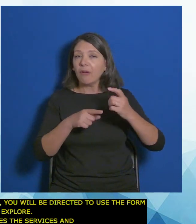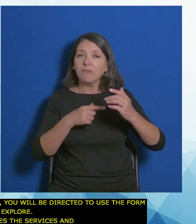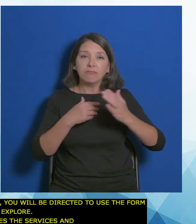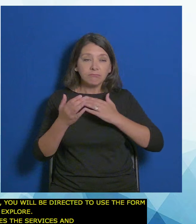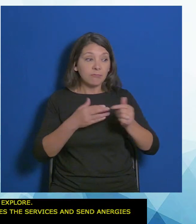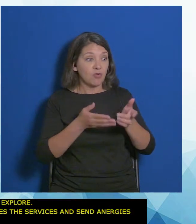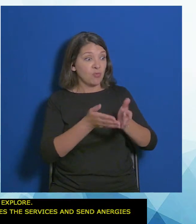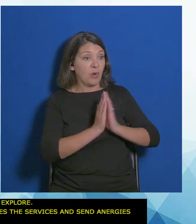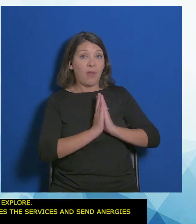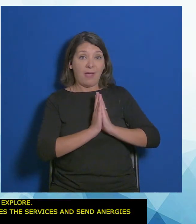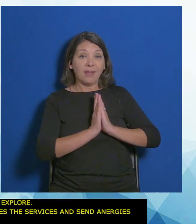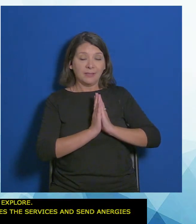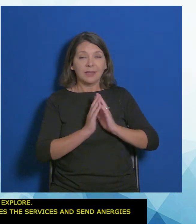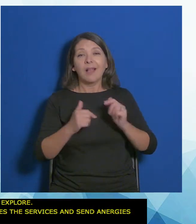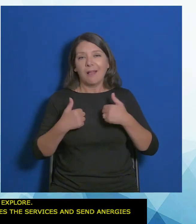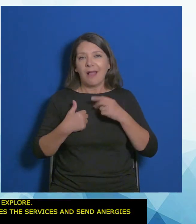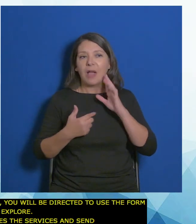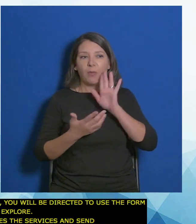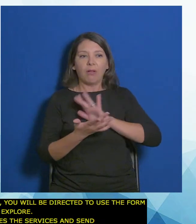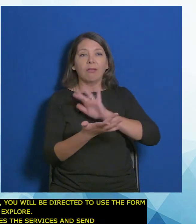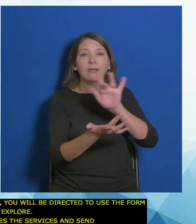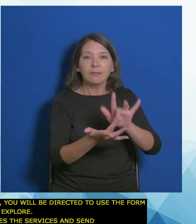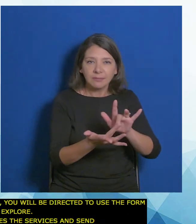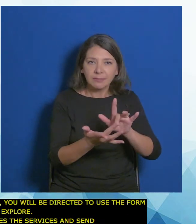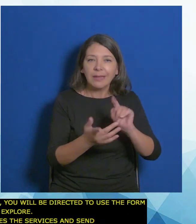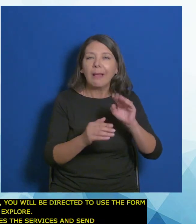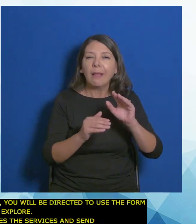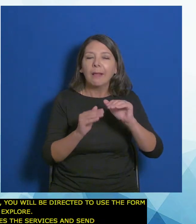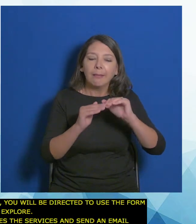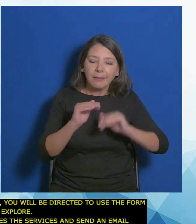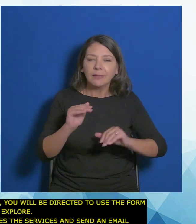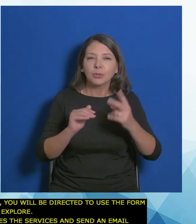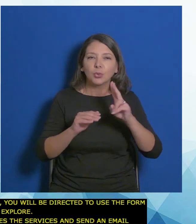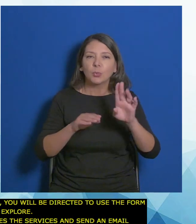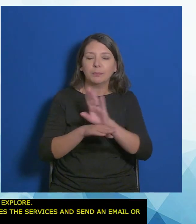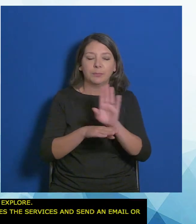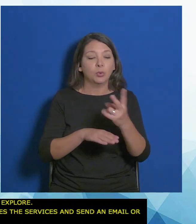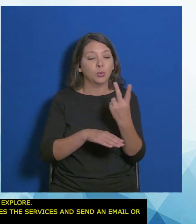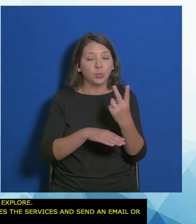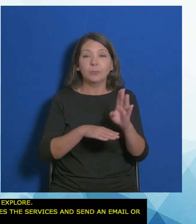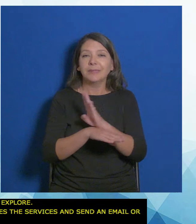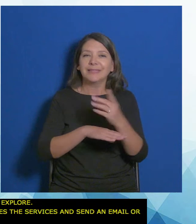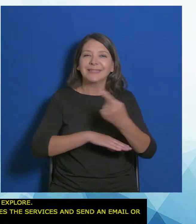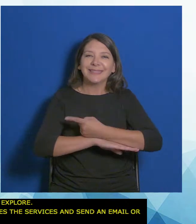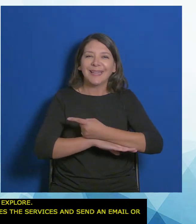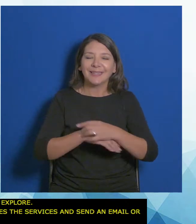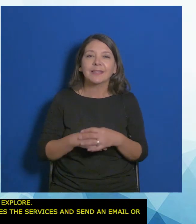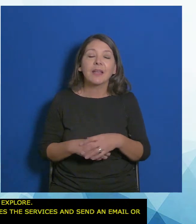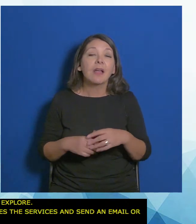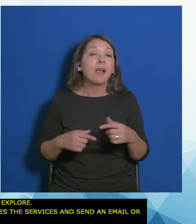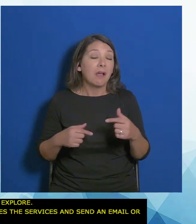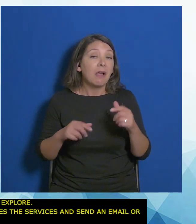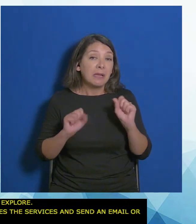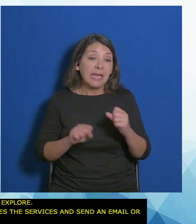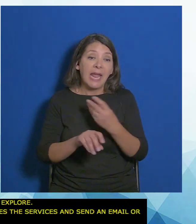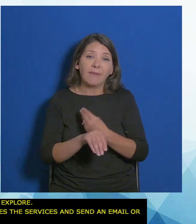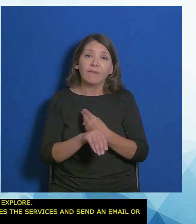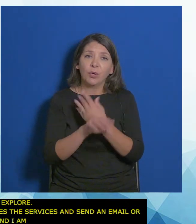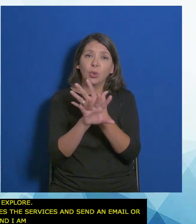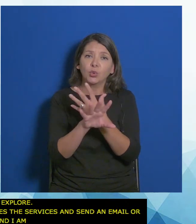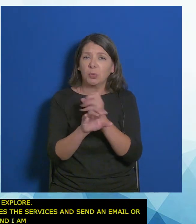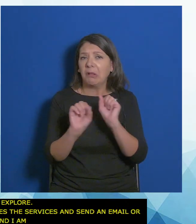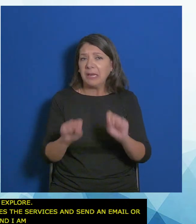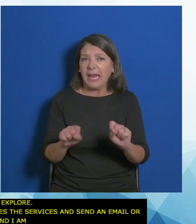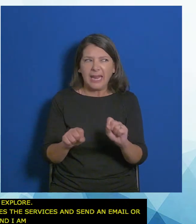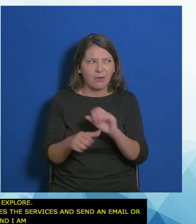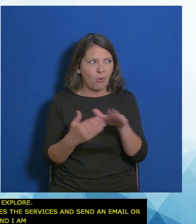submits a request form, to get back to them within 2 business days. I'm available to meet virtually, of course, we all